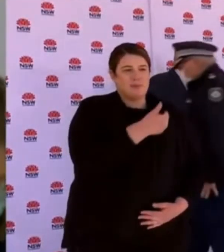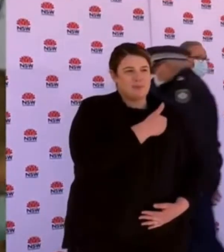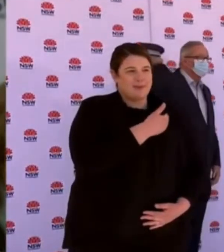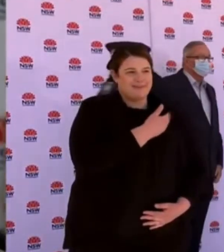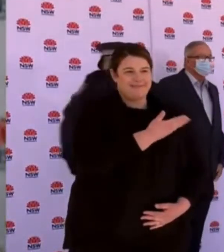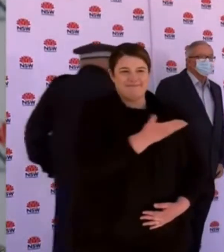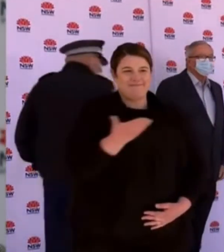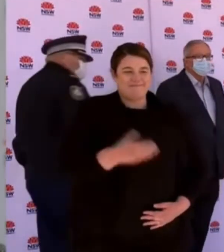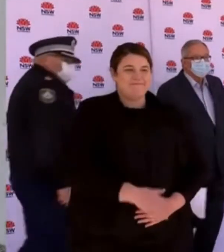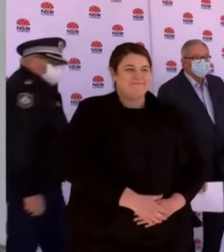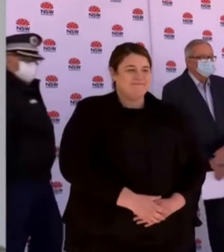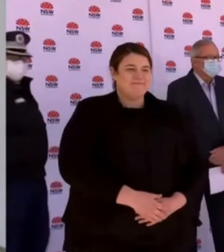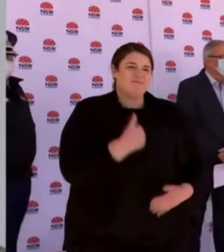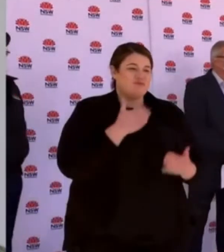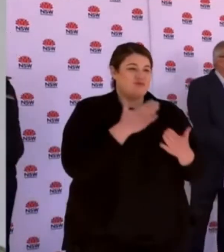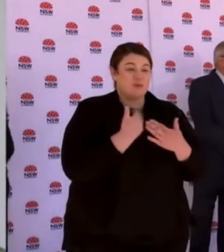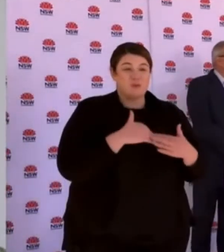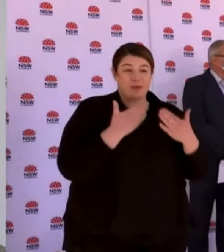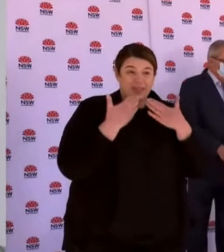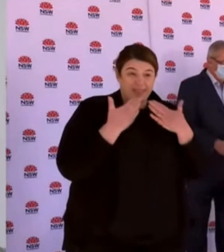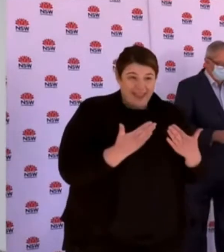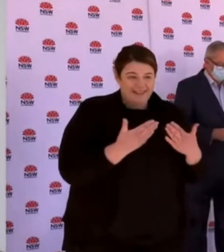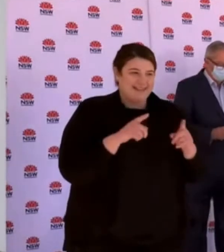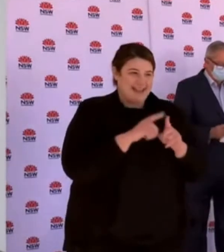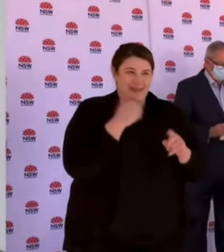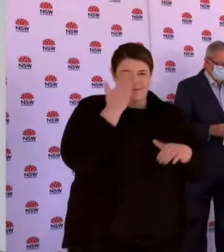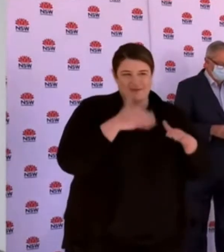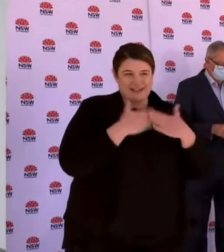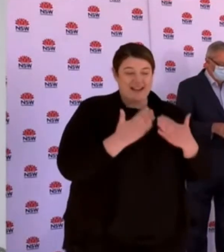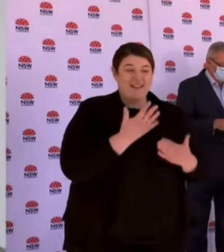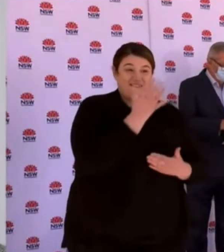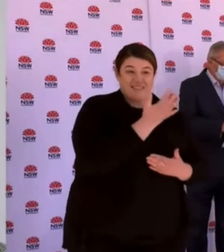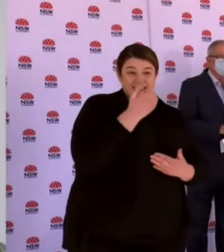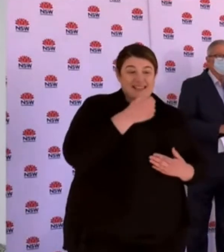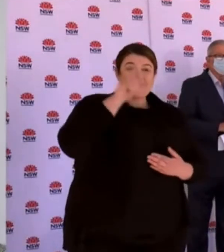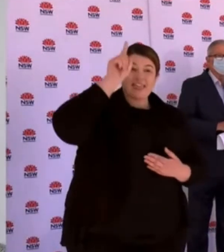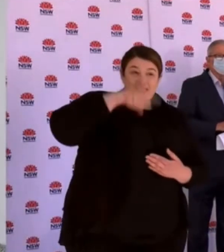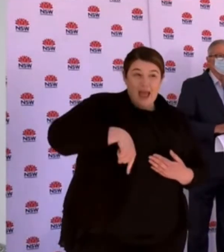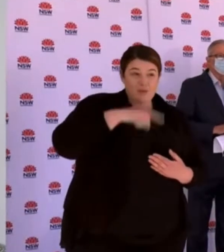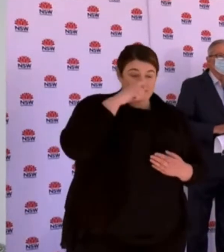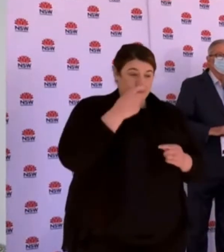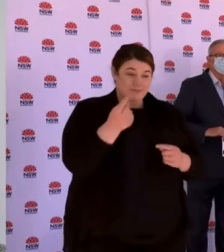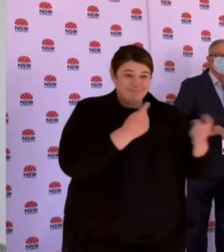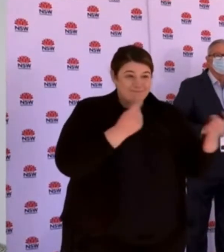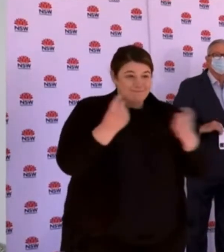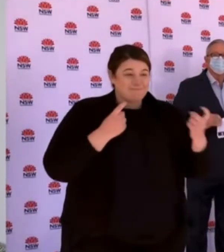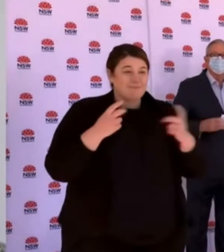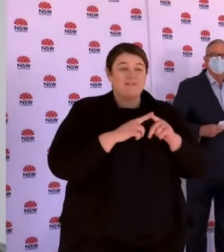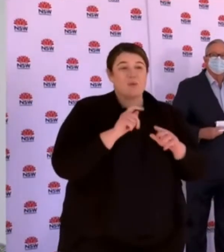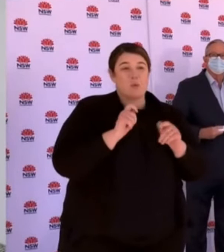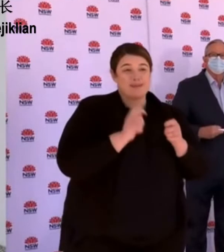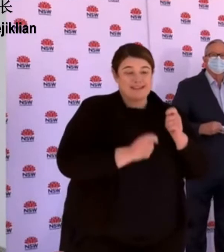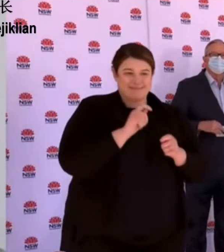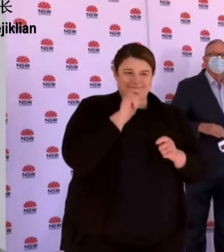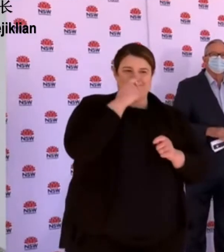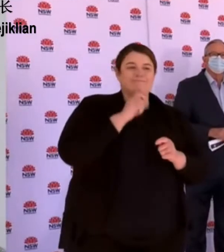Good morning, everybody, and can I start by thanking, as I do most days, more than 56,000 people that came forward for testing. That is